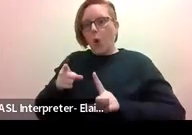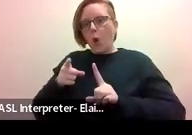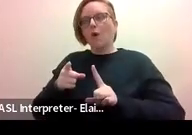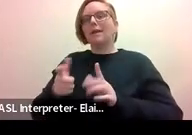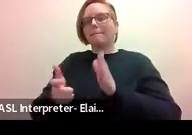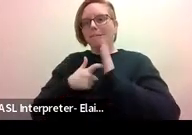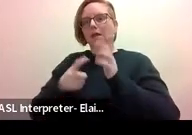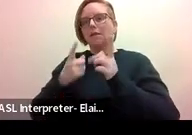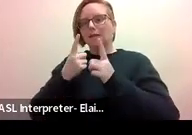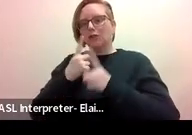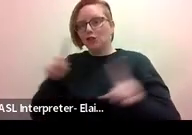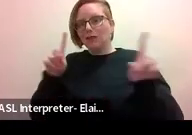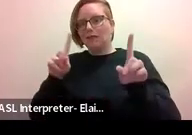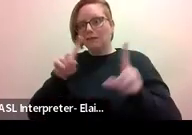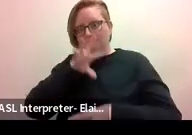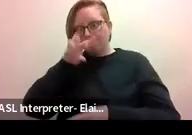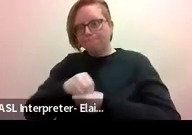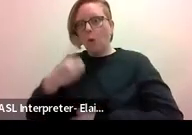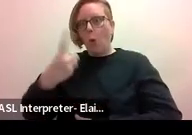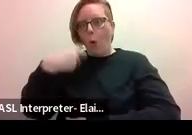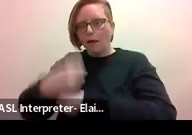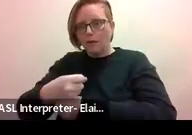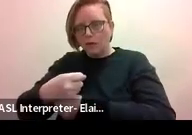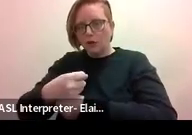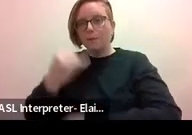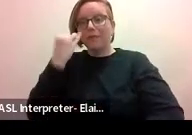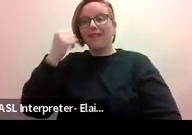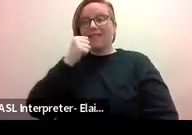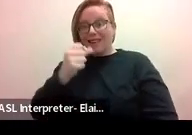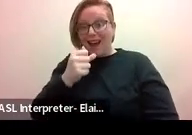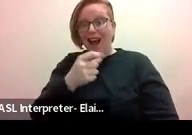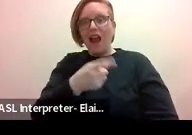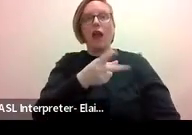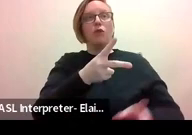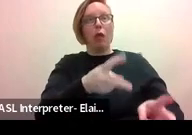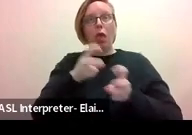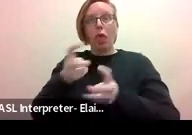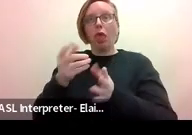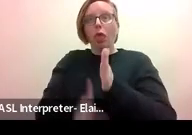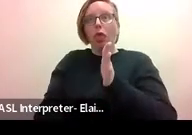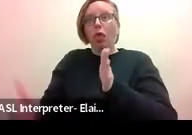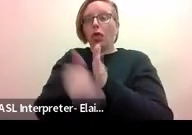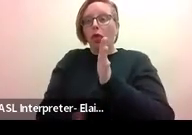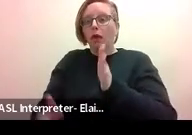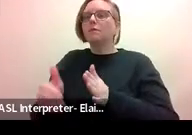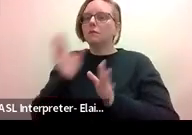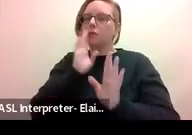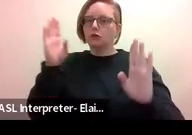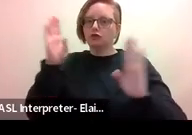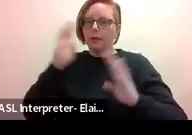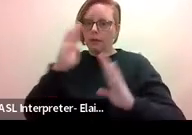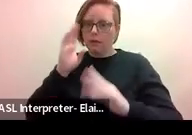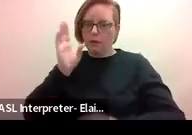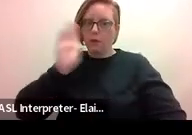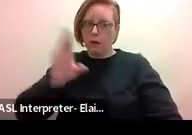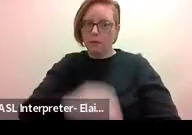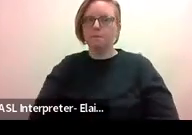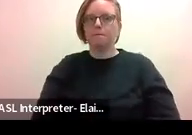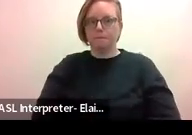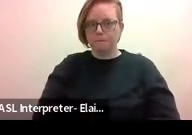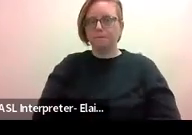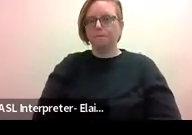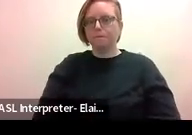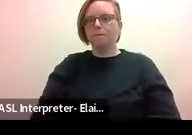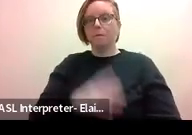1 year. If they're not and you're repeating it, that's where you're going to get into trouble under Andrew